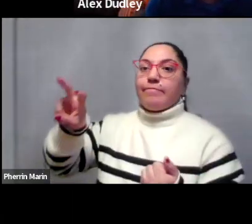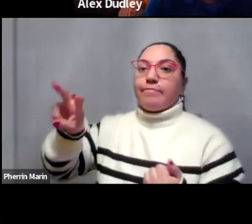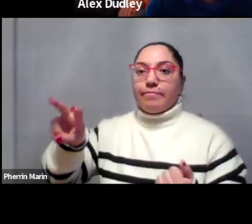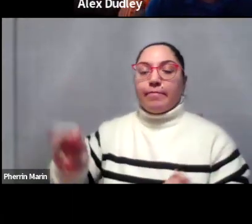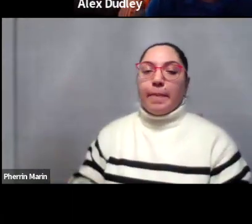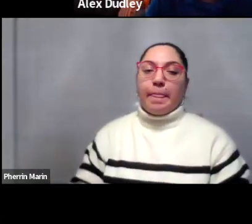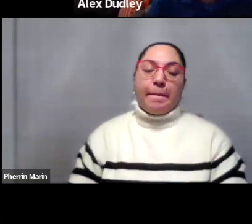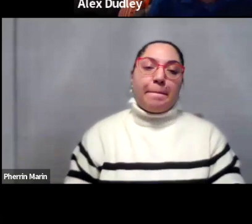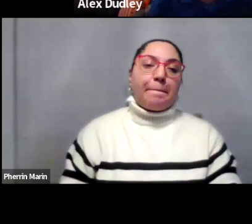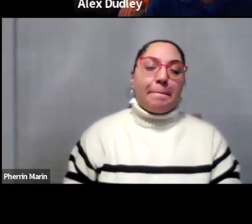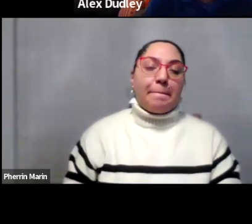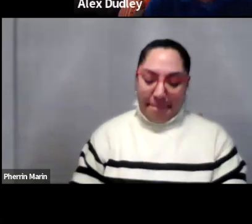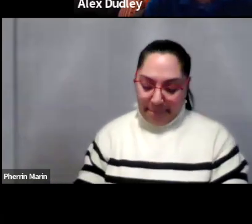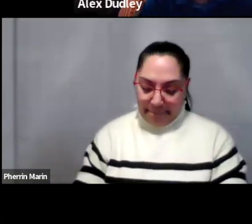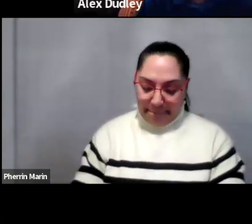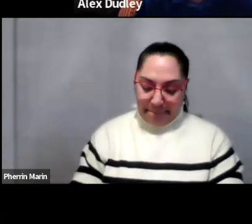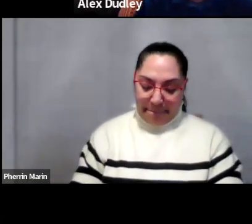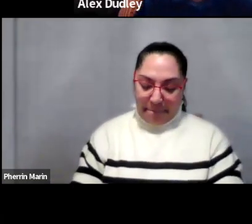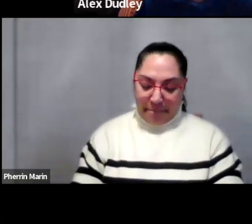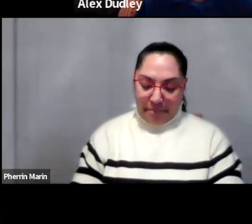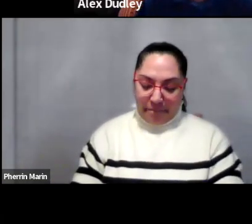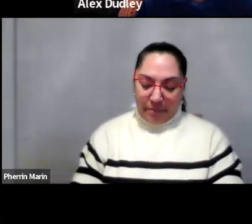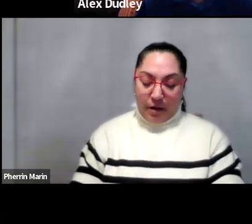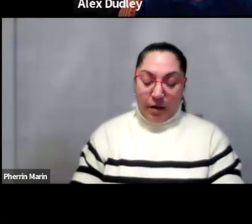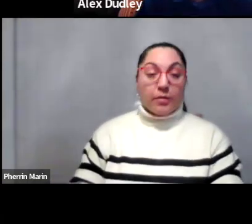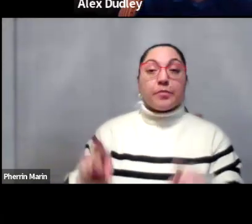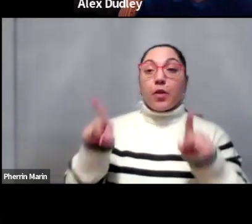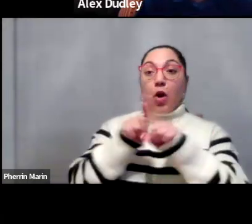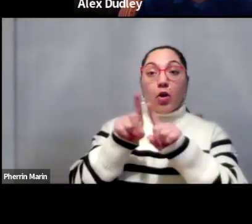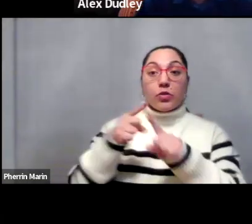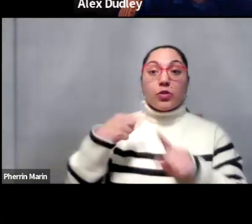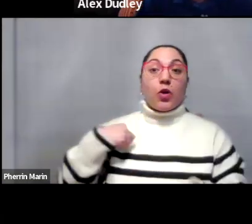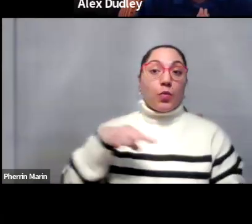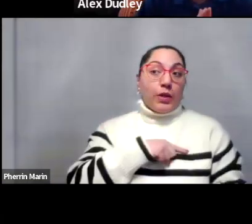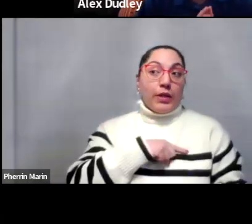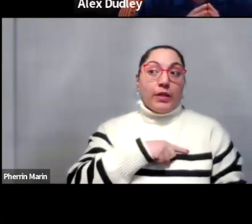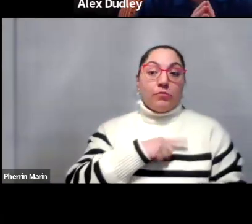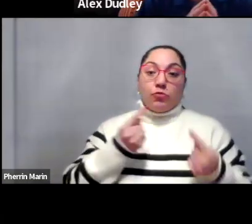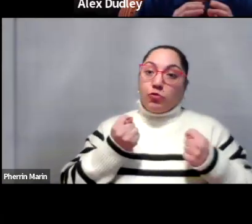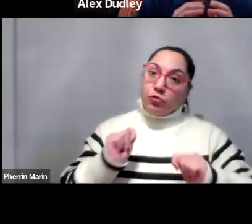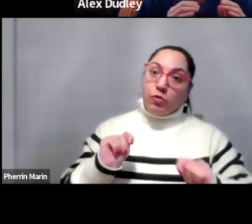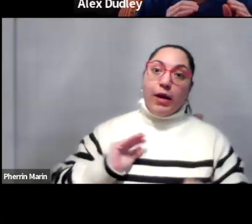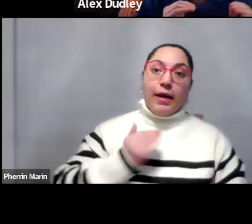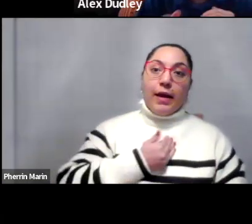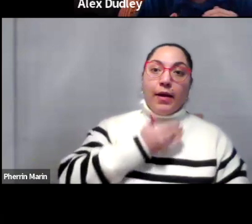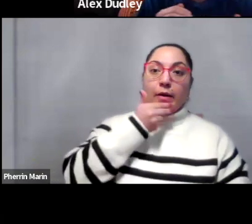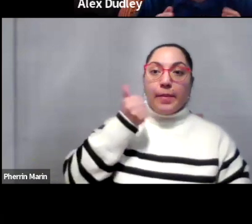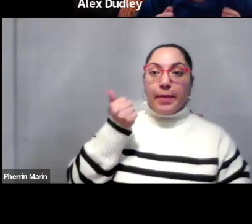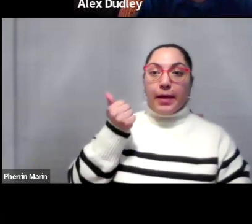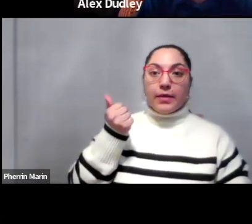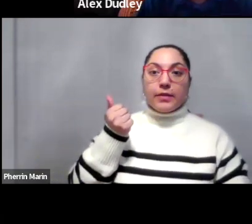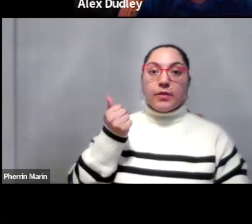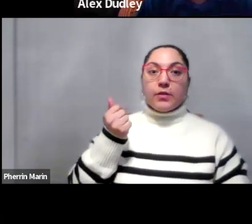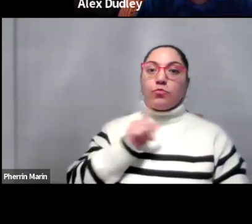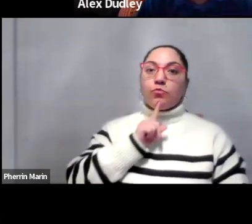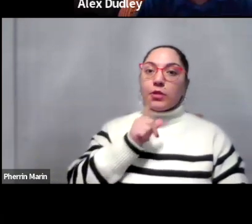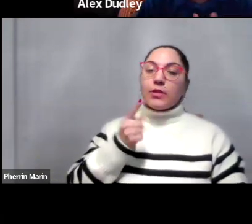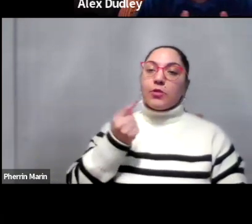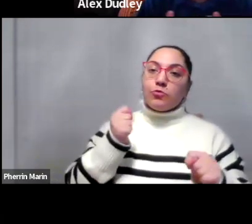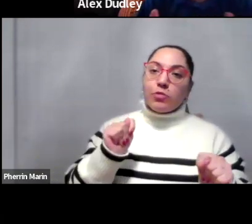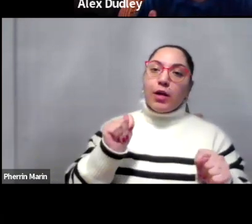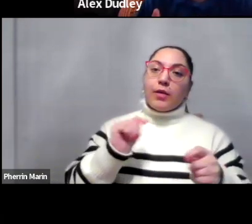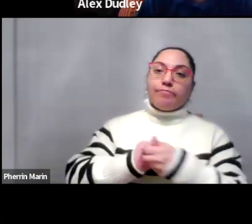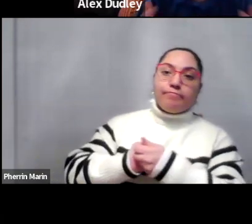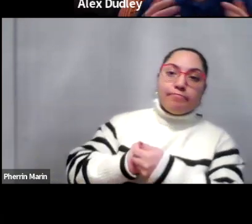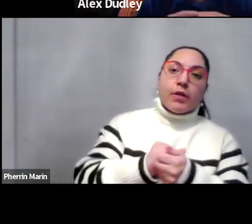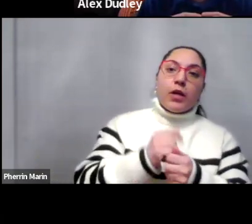well. We also do everything we can to really coordinate closely with